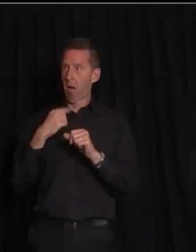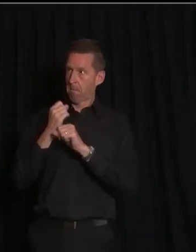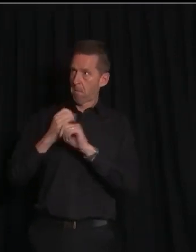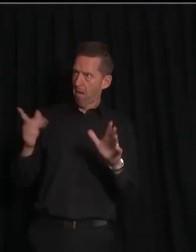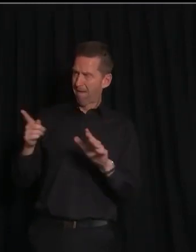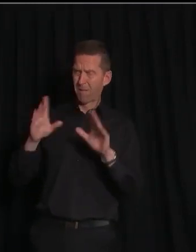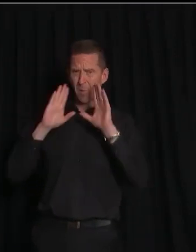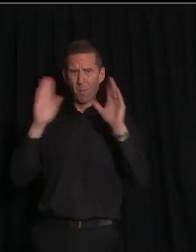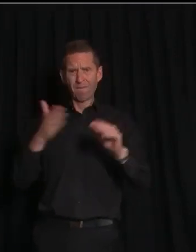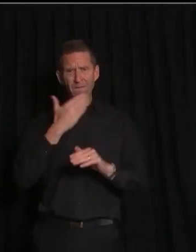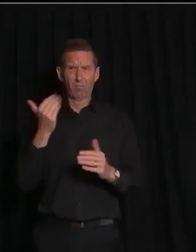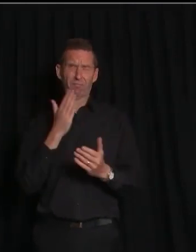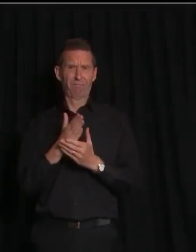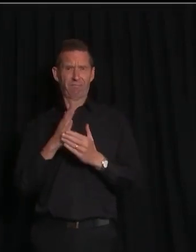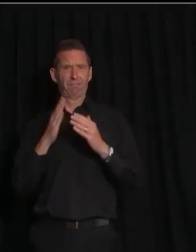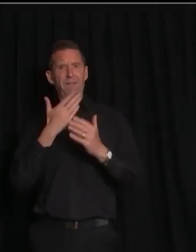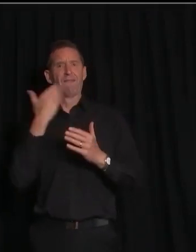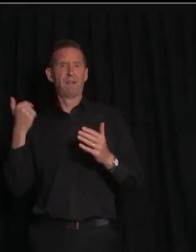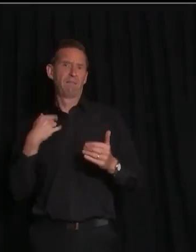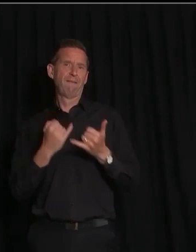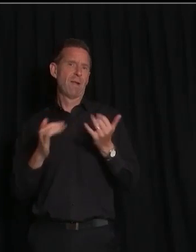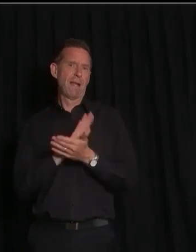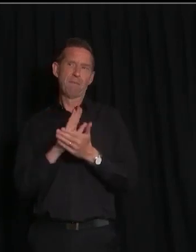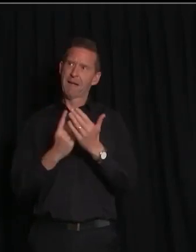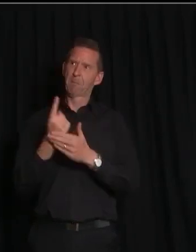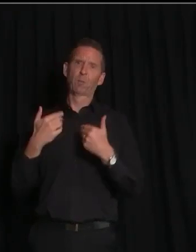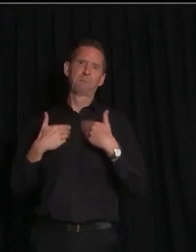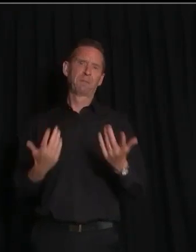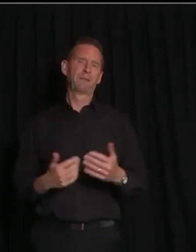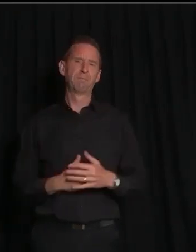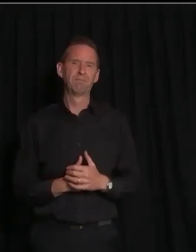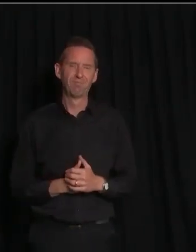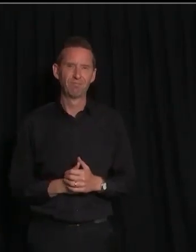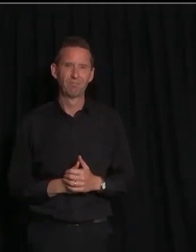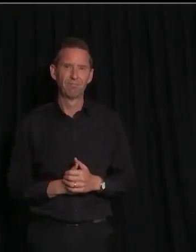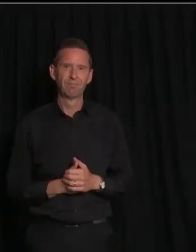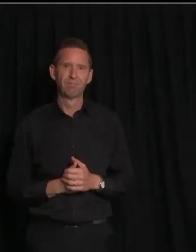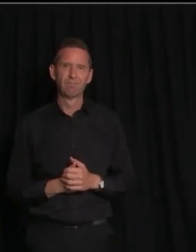that was definitely a wonderful moment, and I'm so happy that it happened to me.